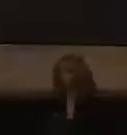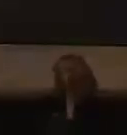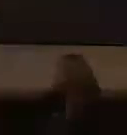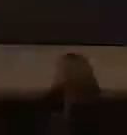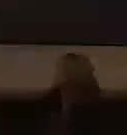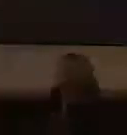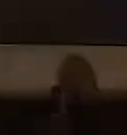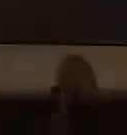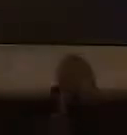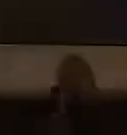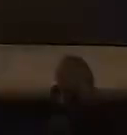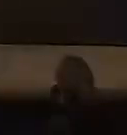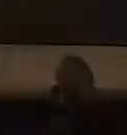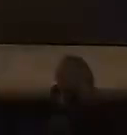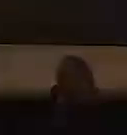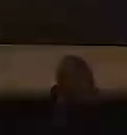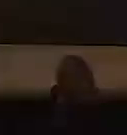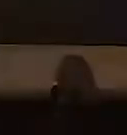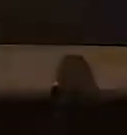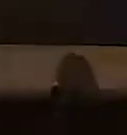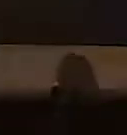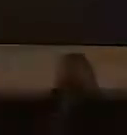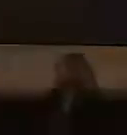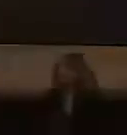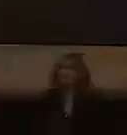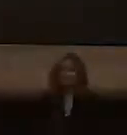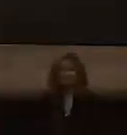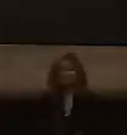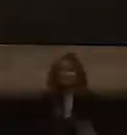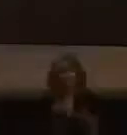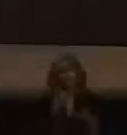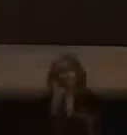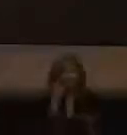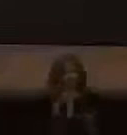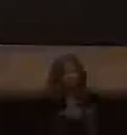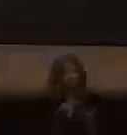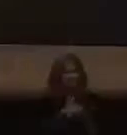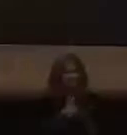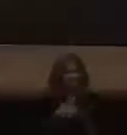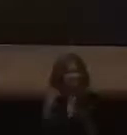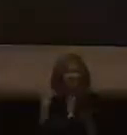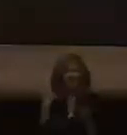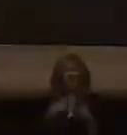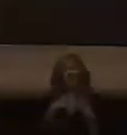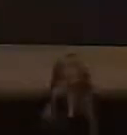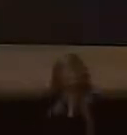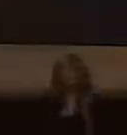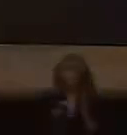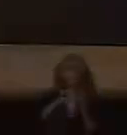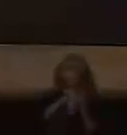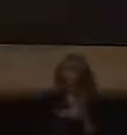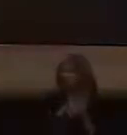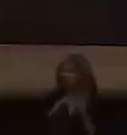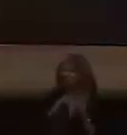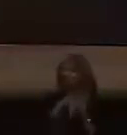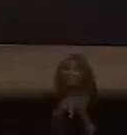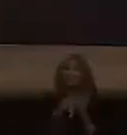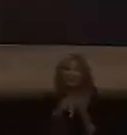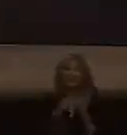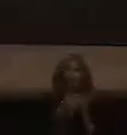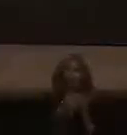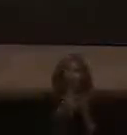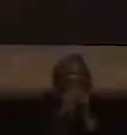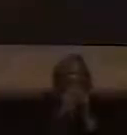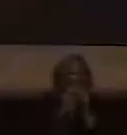So first, and you have a sense of this from earlier presentations, but it's important to understand and recognize the scale and the breadth of this